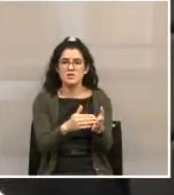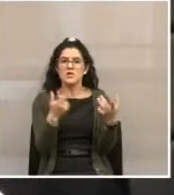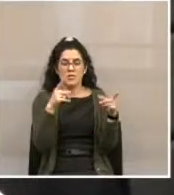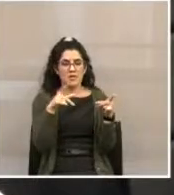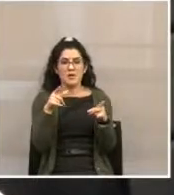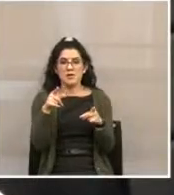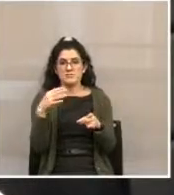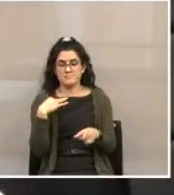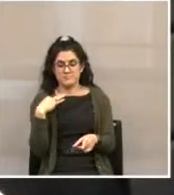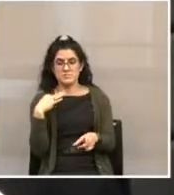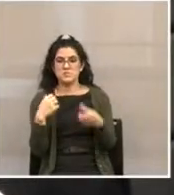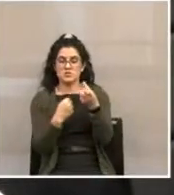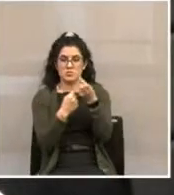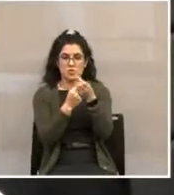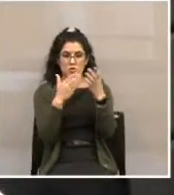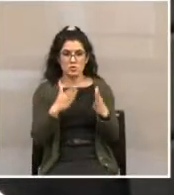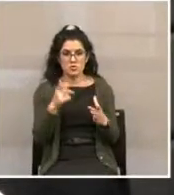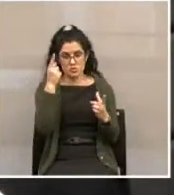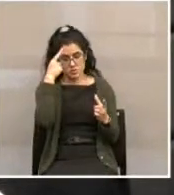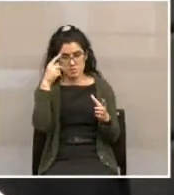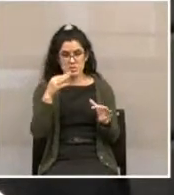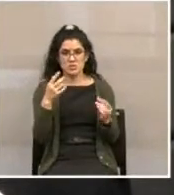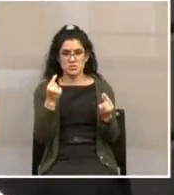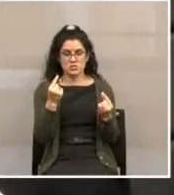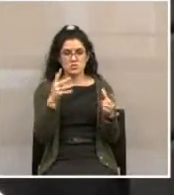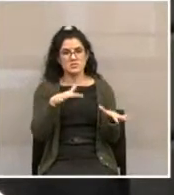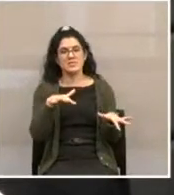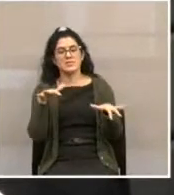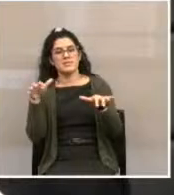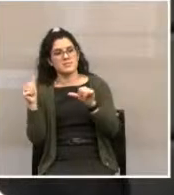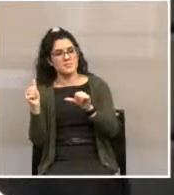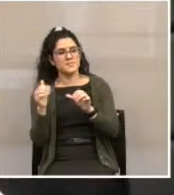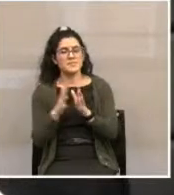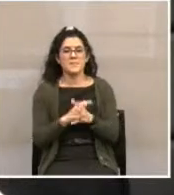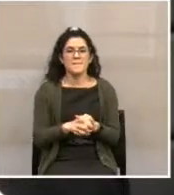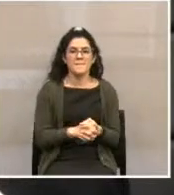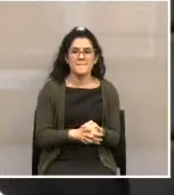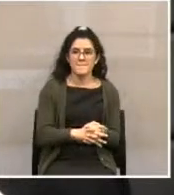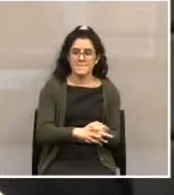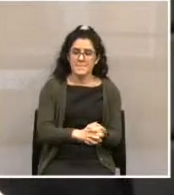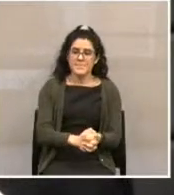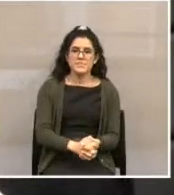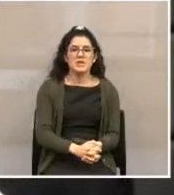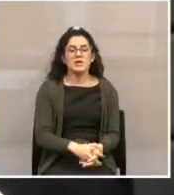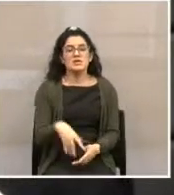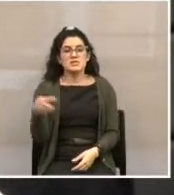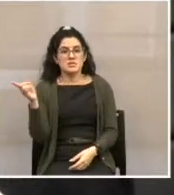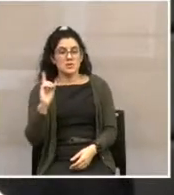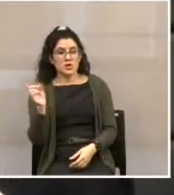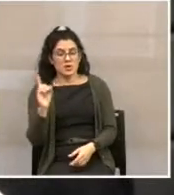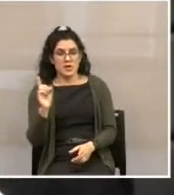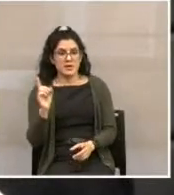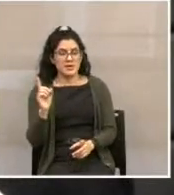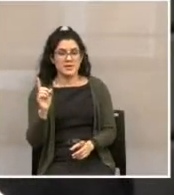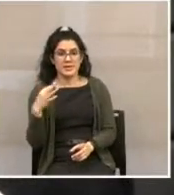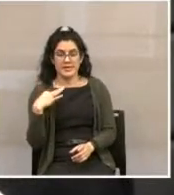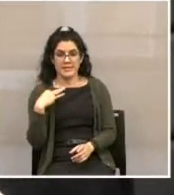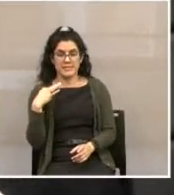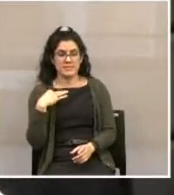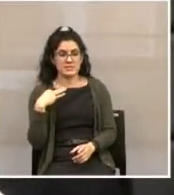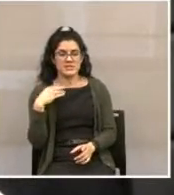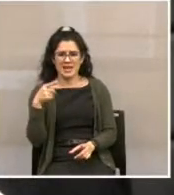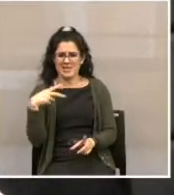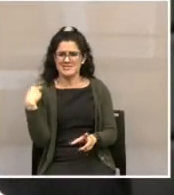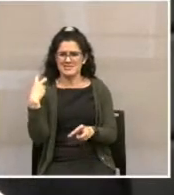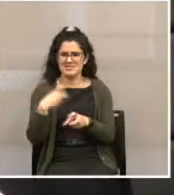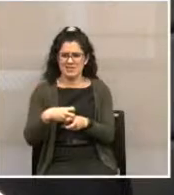of the Colombian left, even of the terrorist groups such as the FARC and the ELN. Democratic candidates have had a very